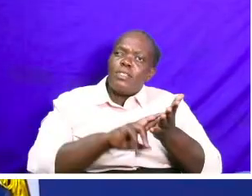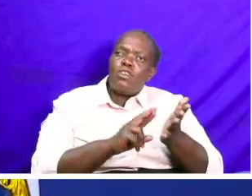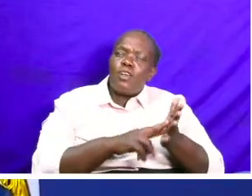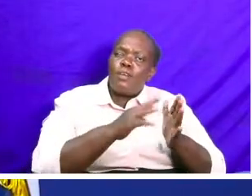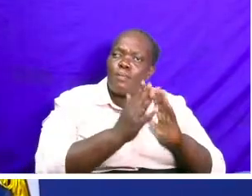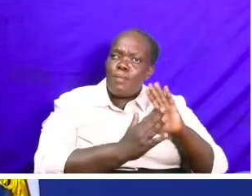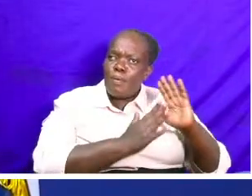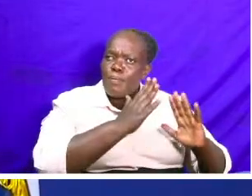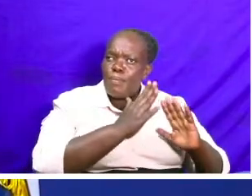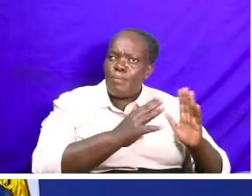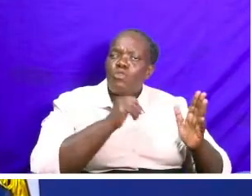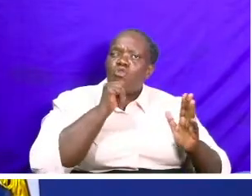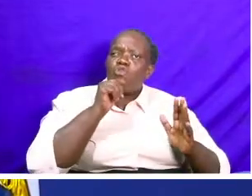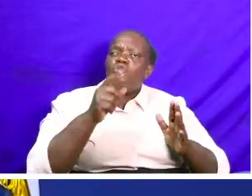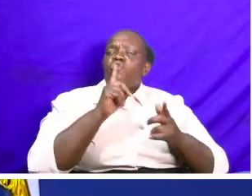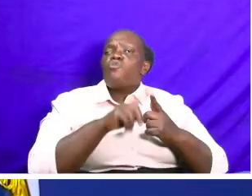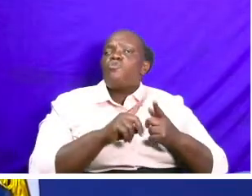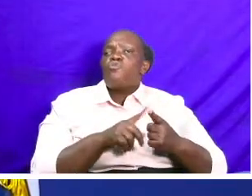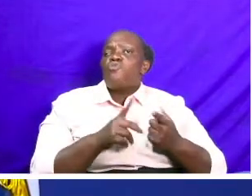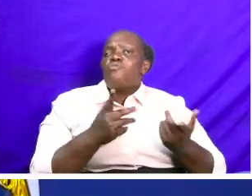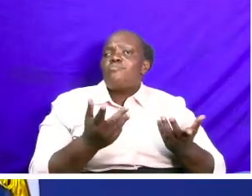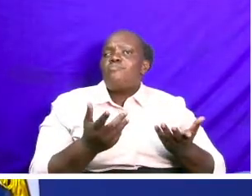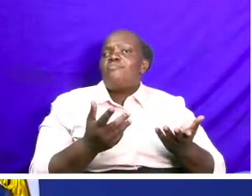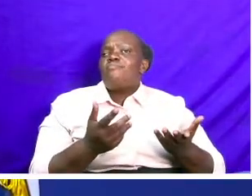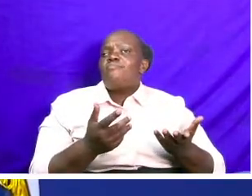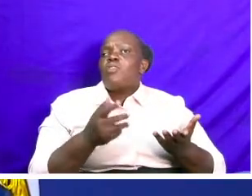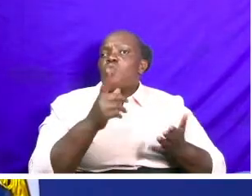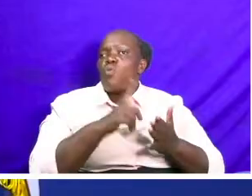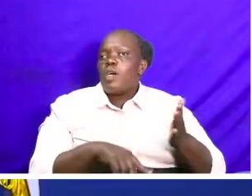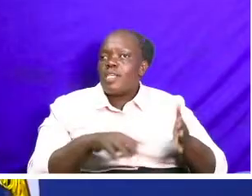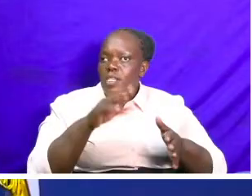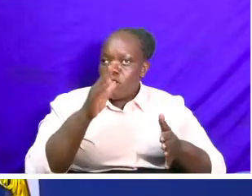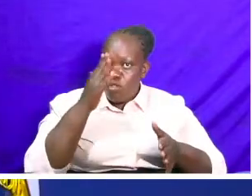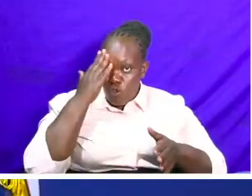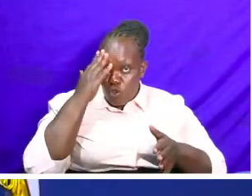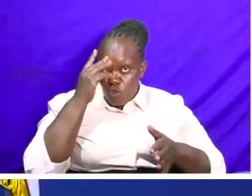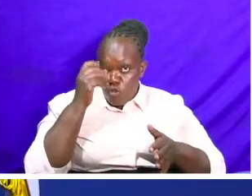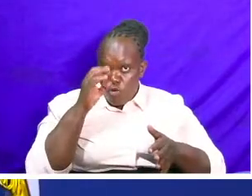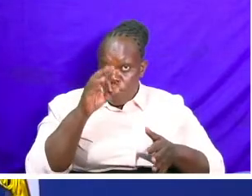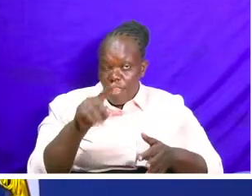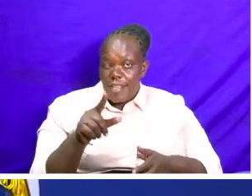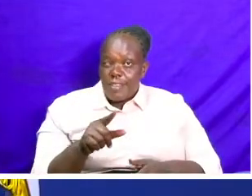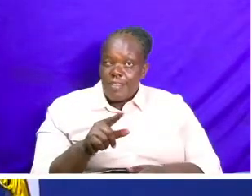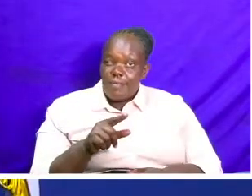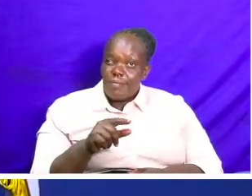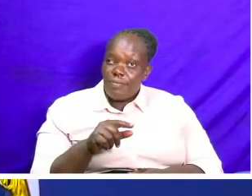reparation. It's not to evade liability. Let's take note of that.